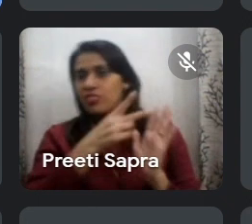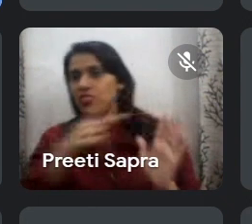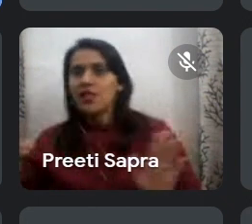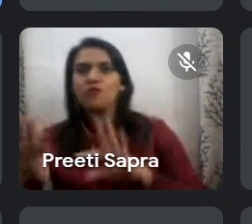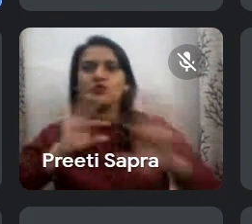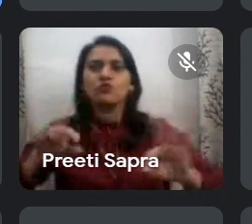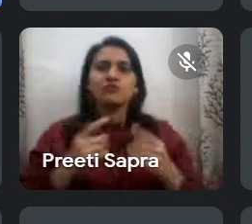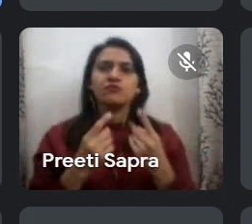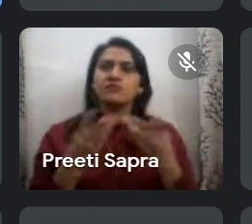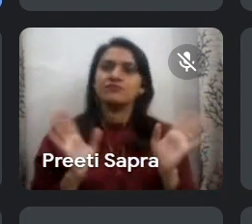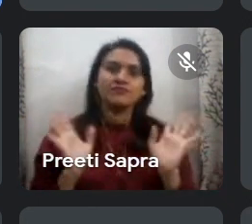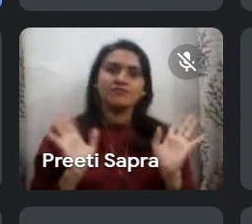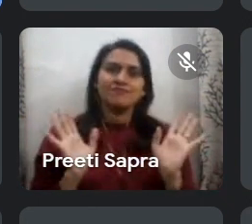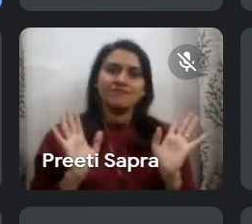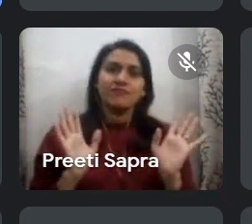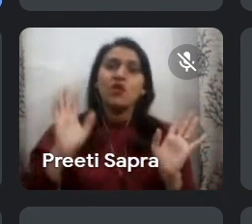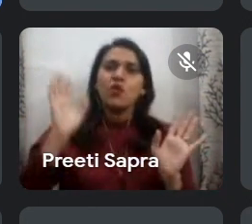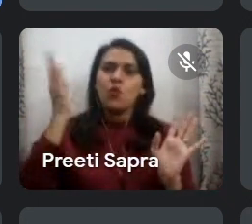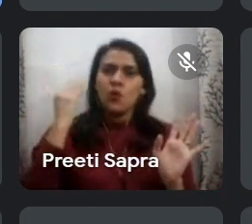I